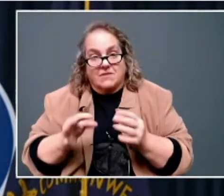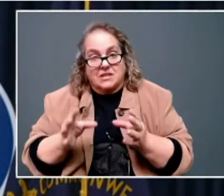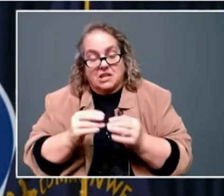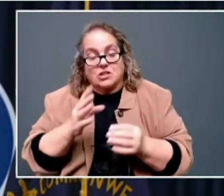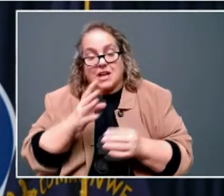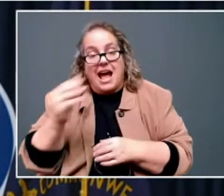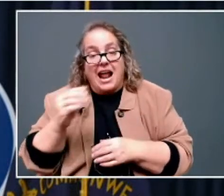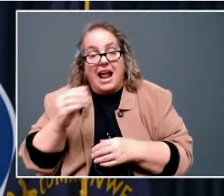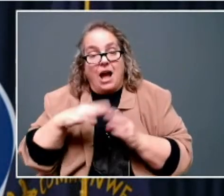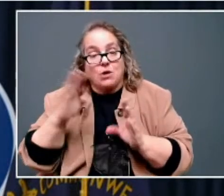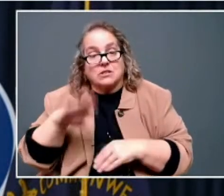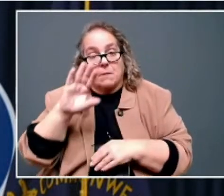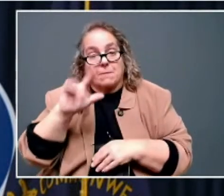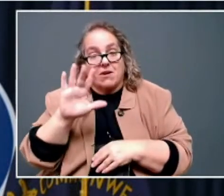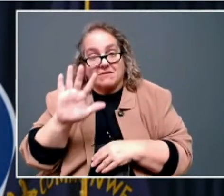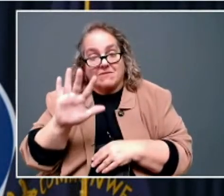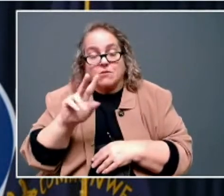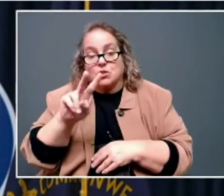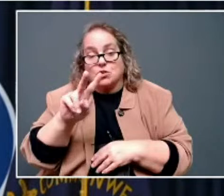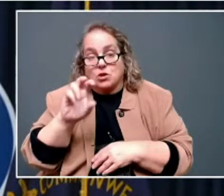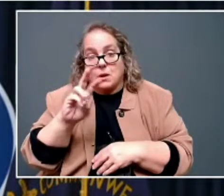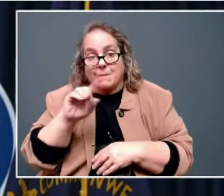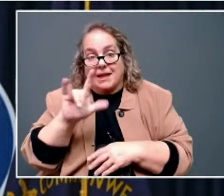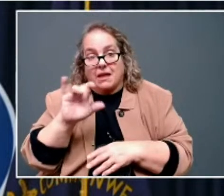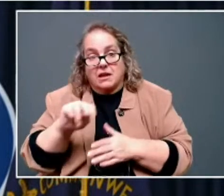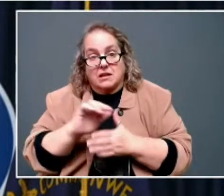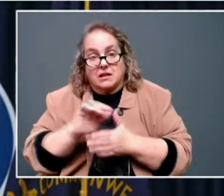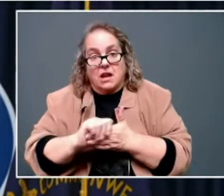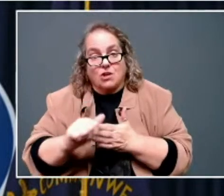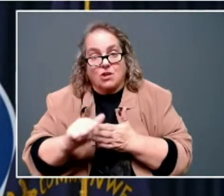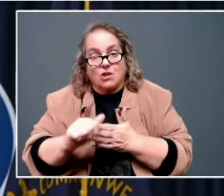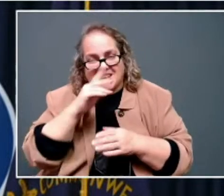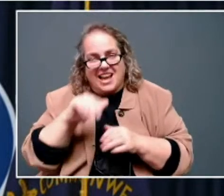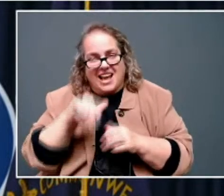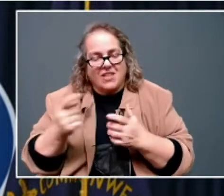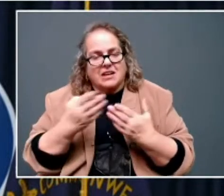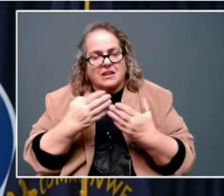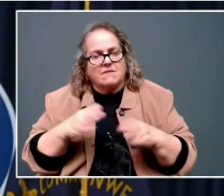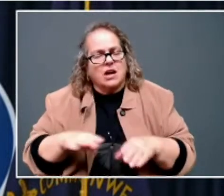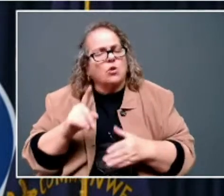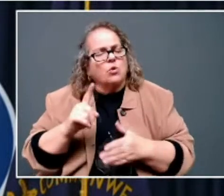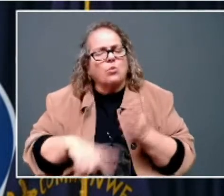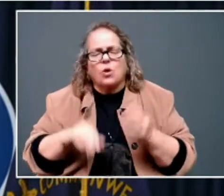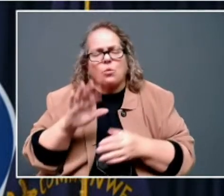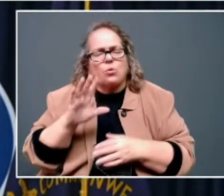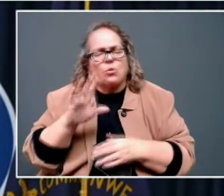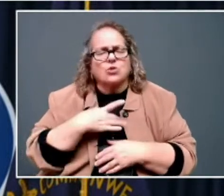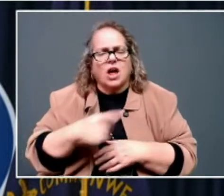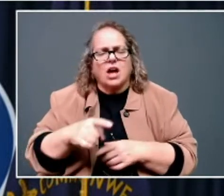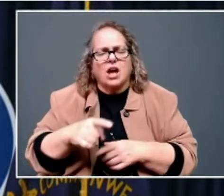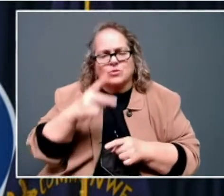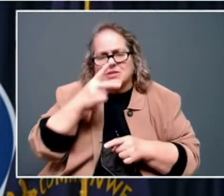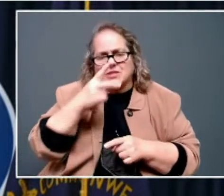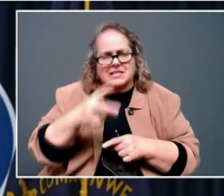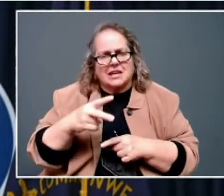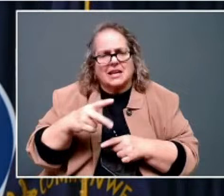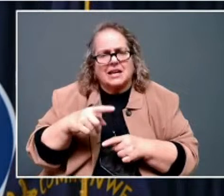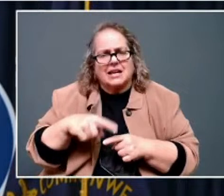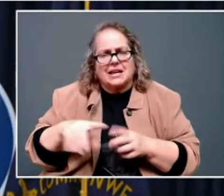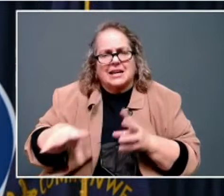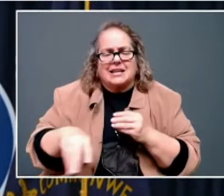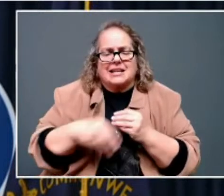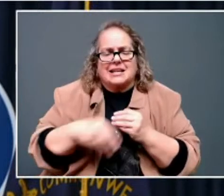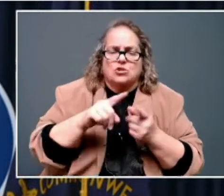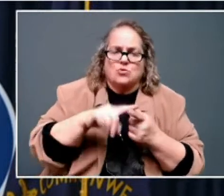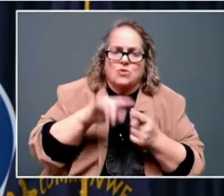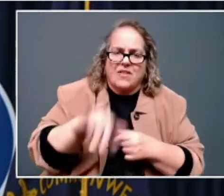million. And you've probably seen how they divide it up. What would you like to see in addition to that $200 million? Mm-hmm.